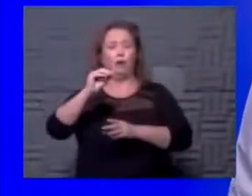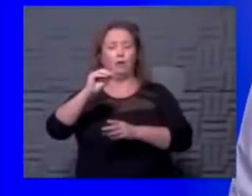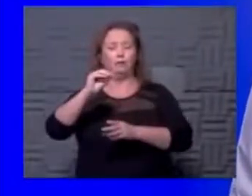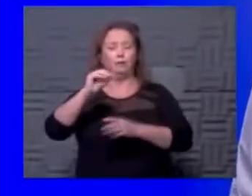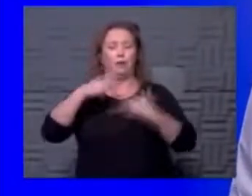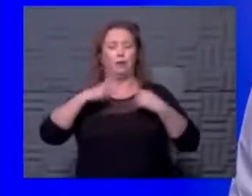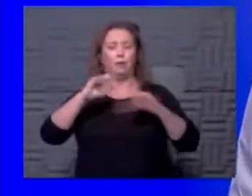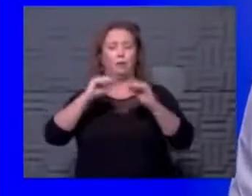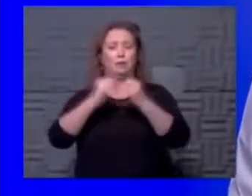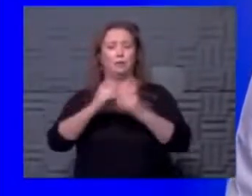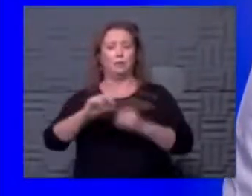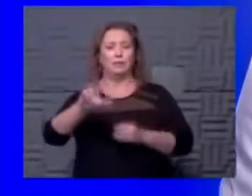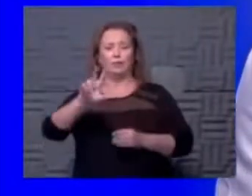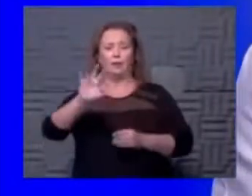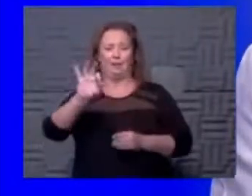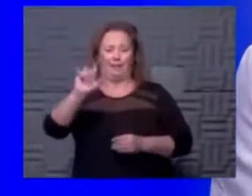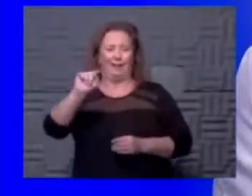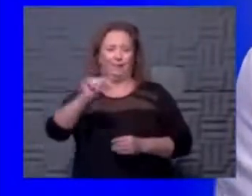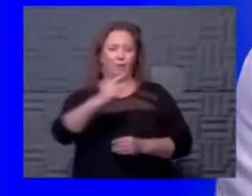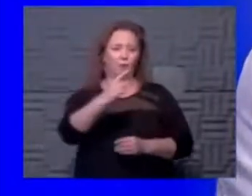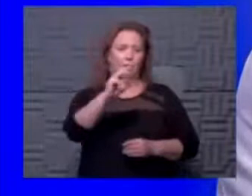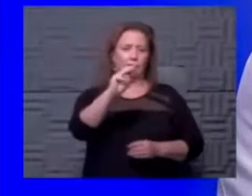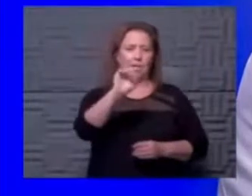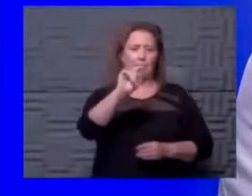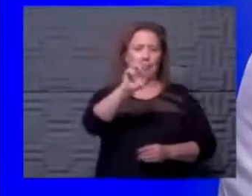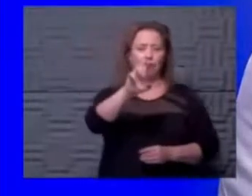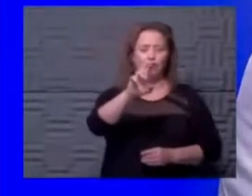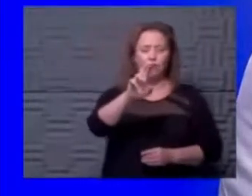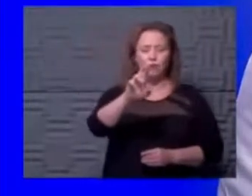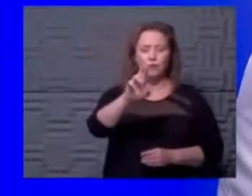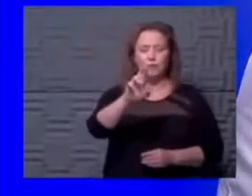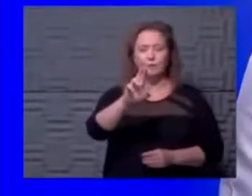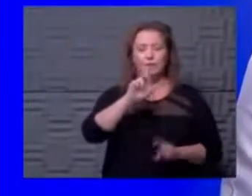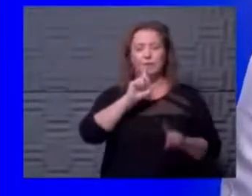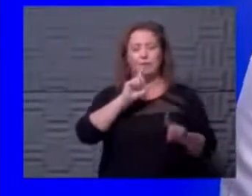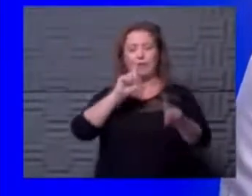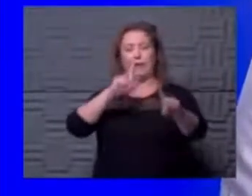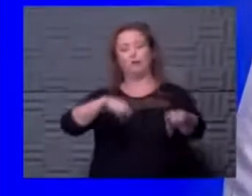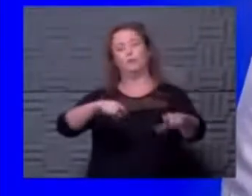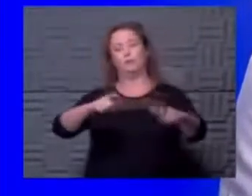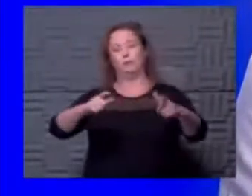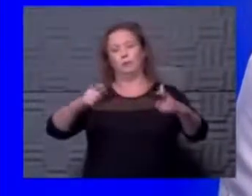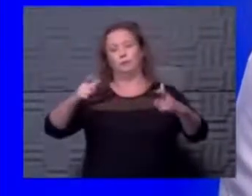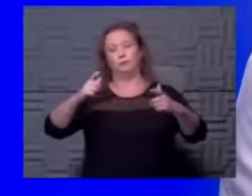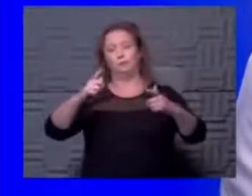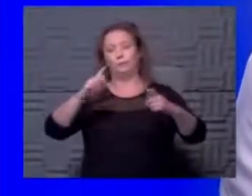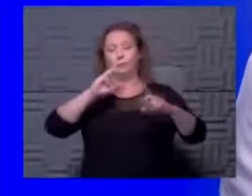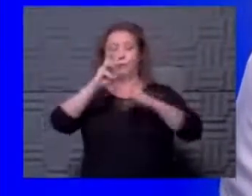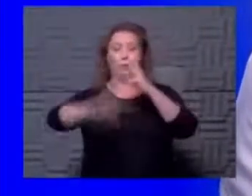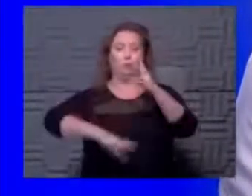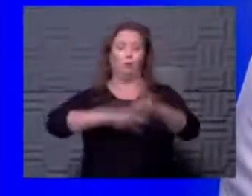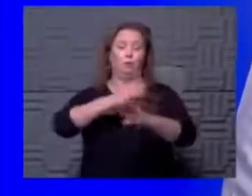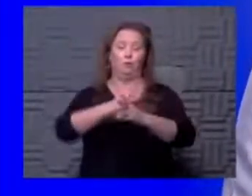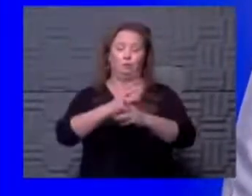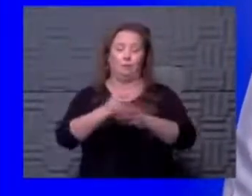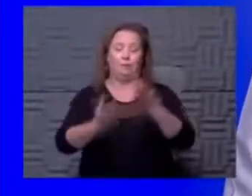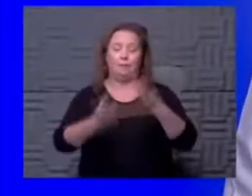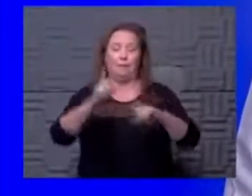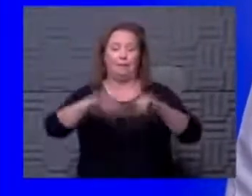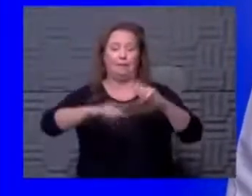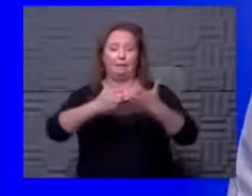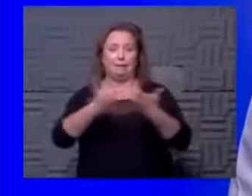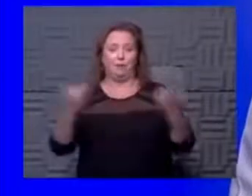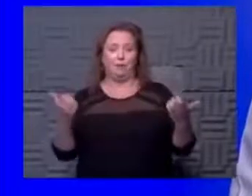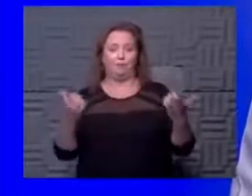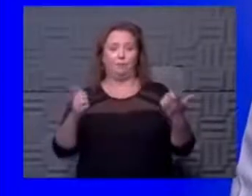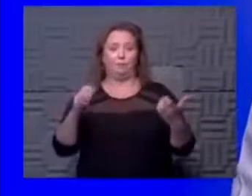3 feet. Because they have to answer to a larger audience of the world who may not be able to separate. I think